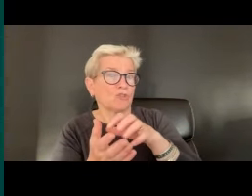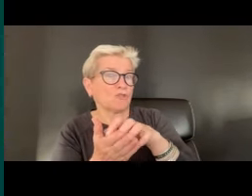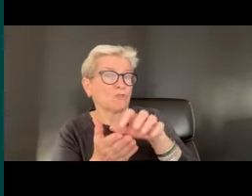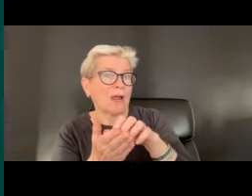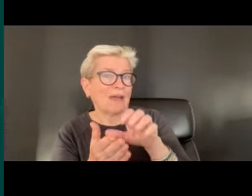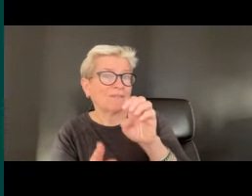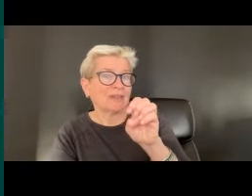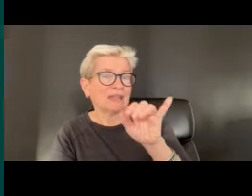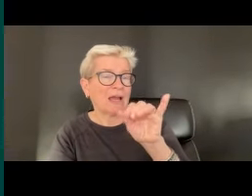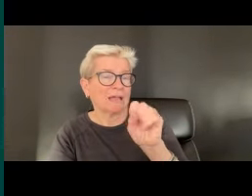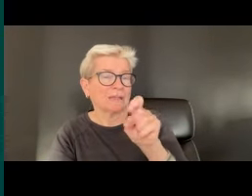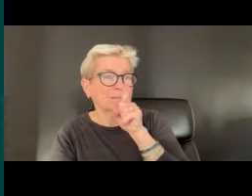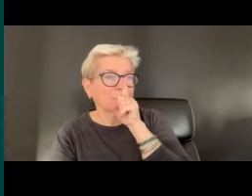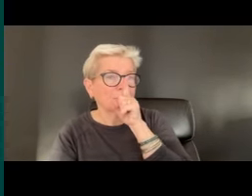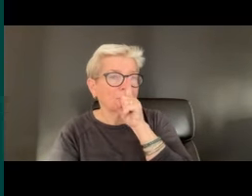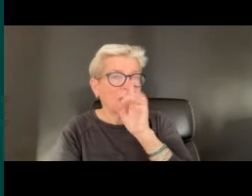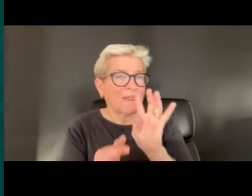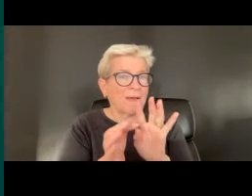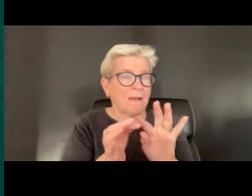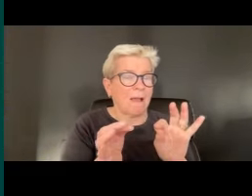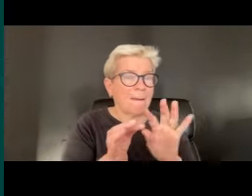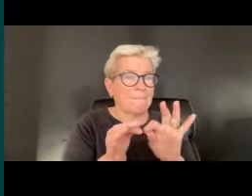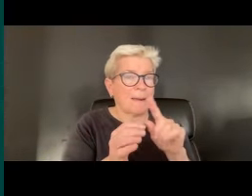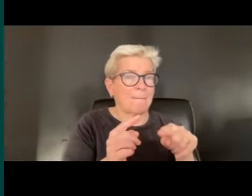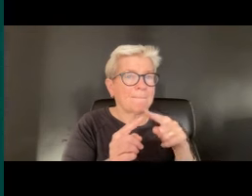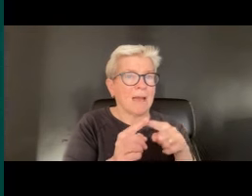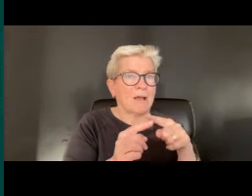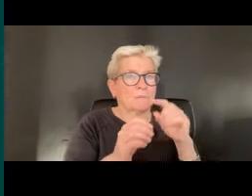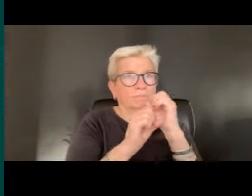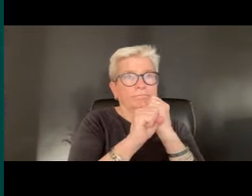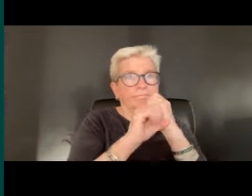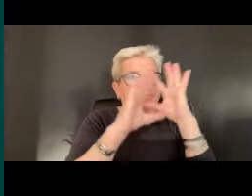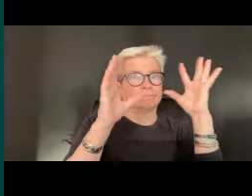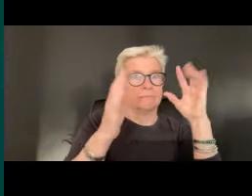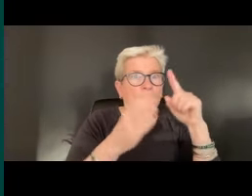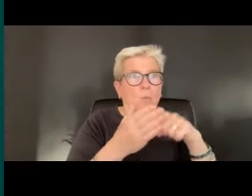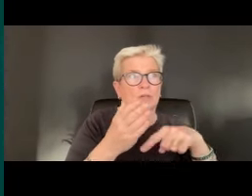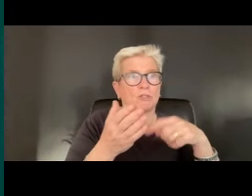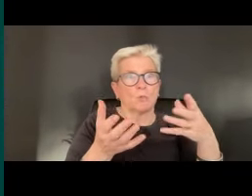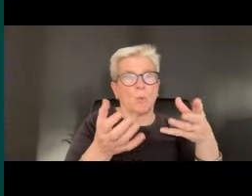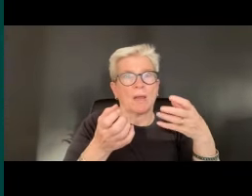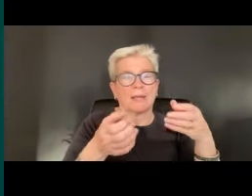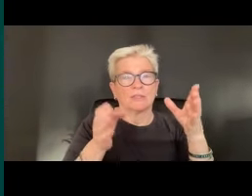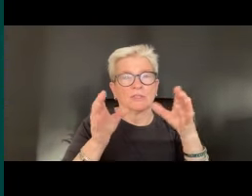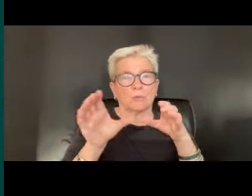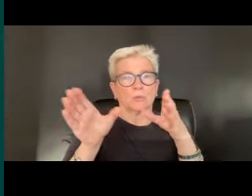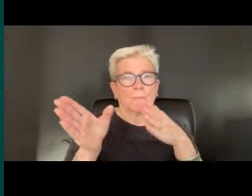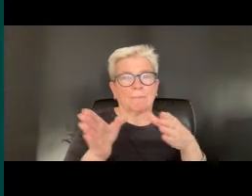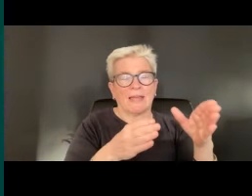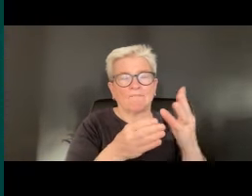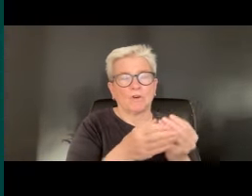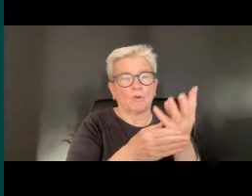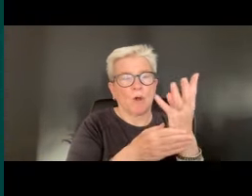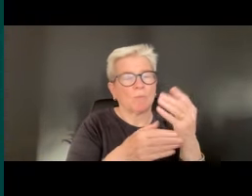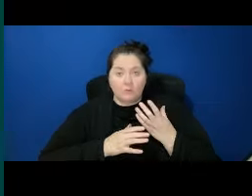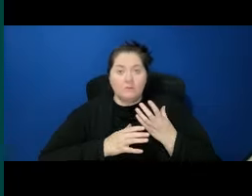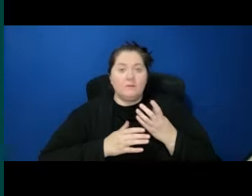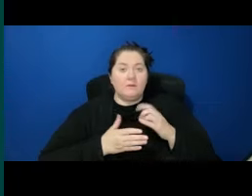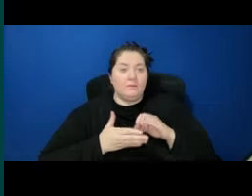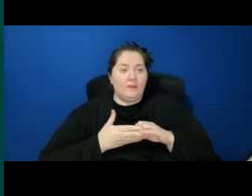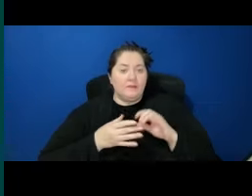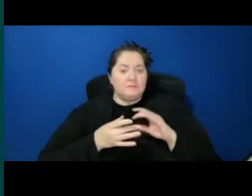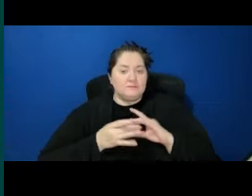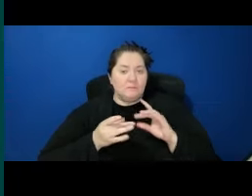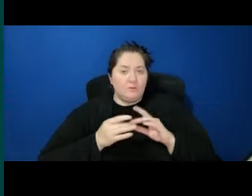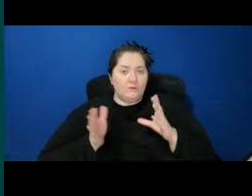about what you want the city to, would like us to plan for growth. That's what comments on the